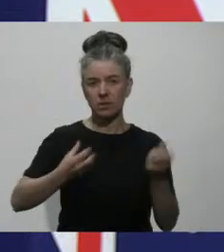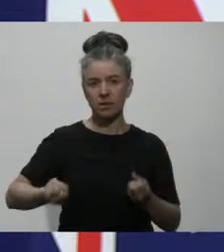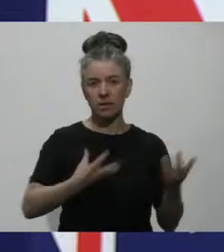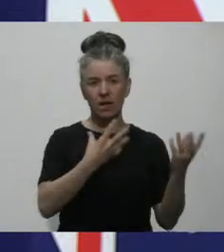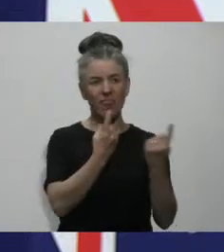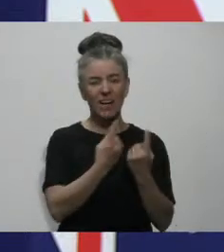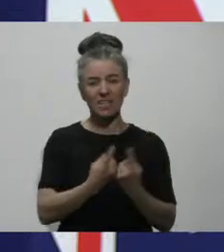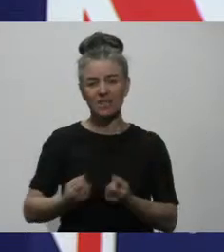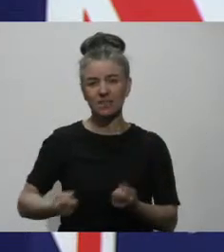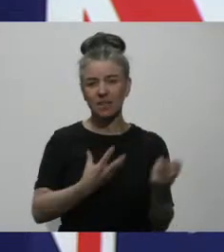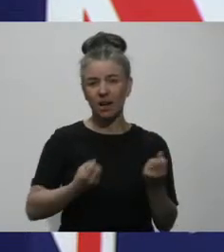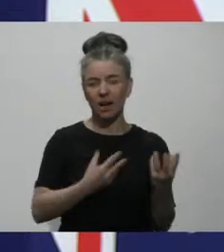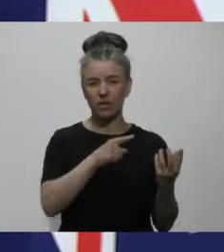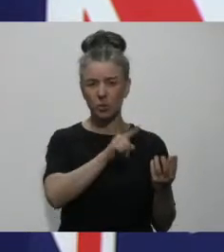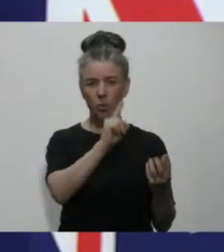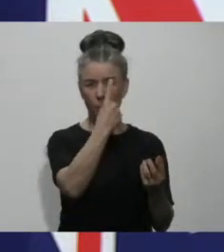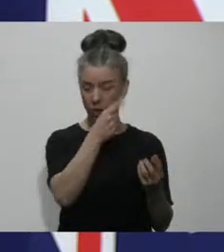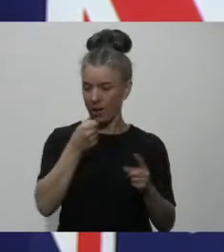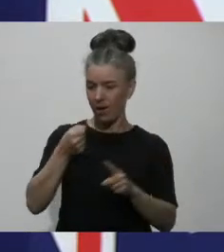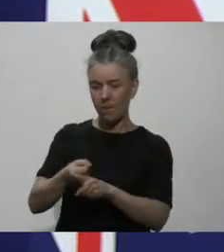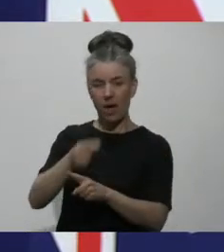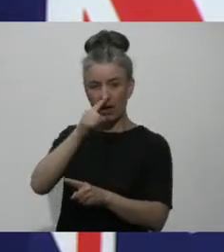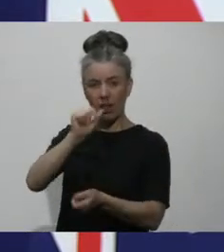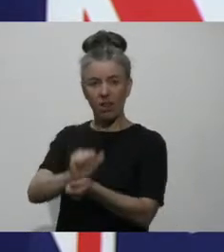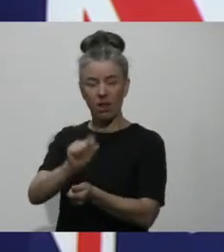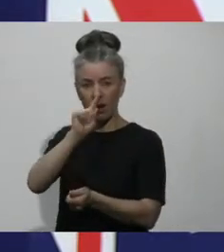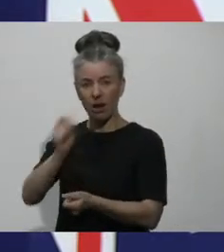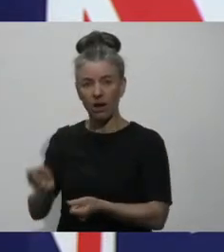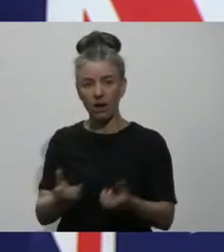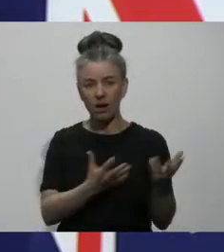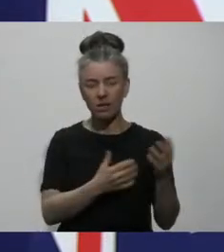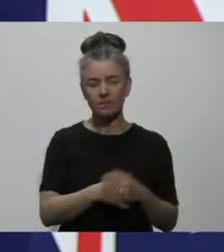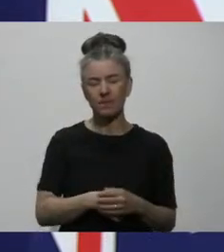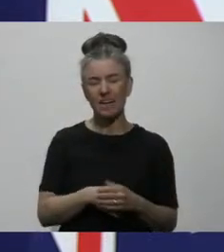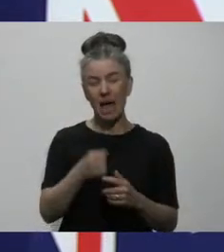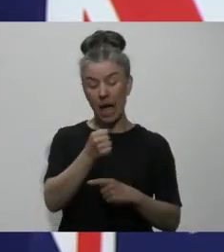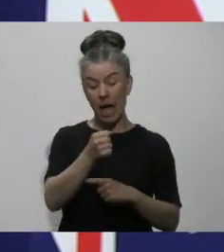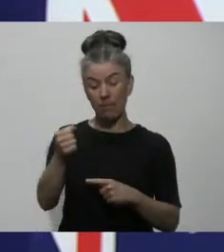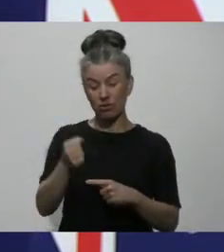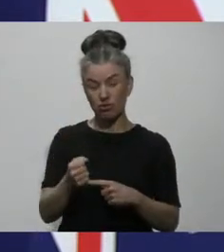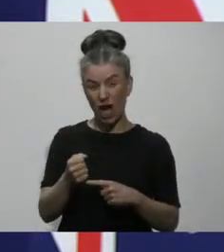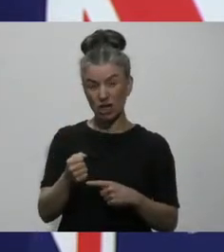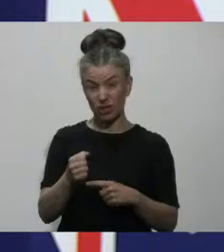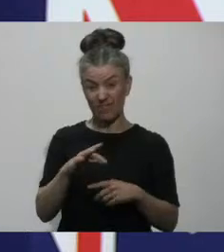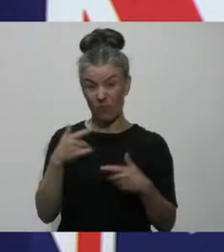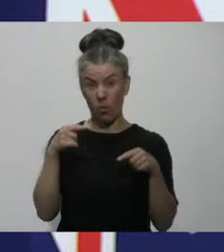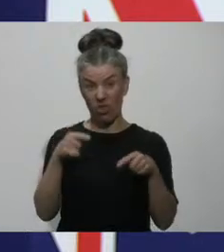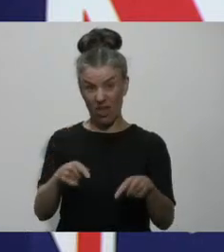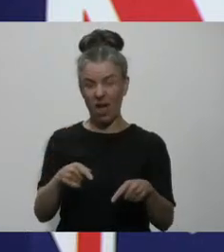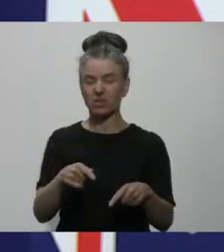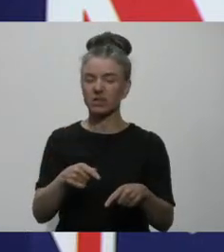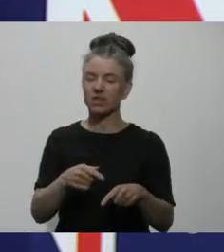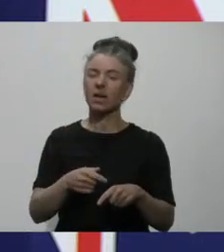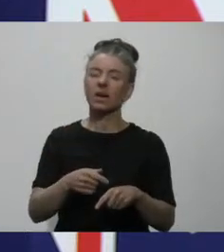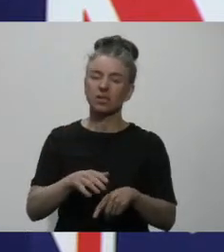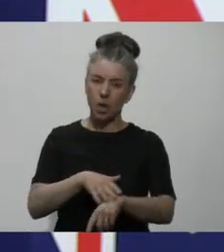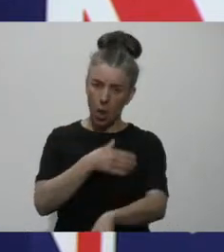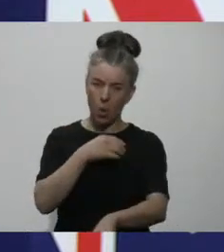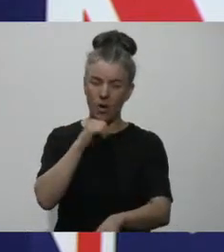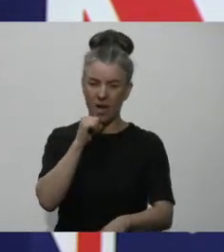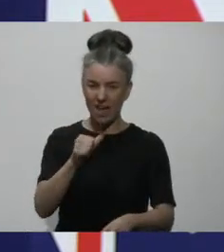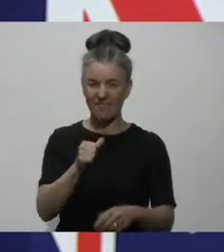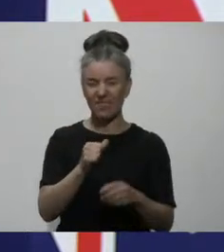that it would have on them. So administratively, it also would have made it a lot slower to be able to get out the door.